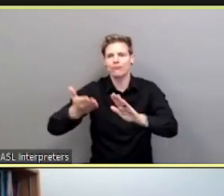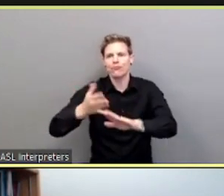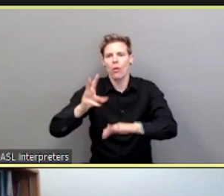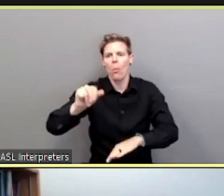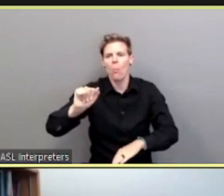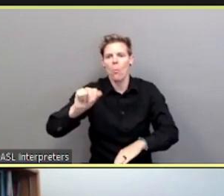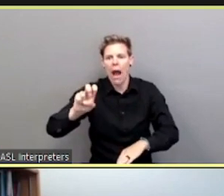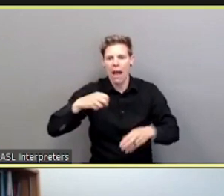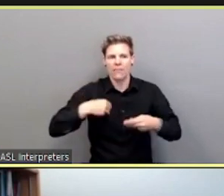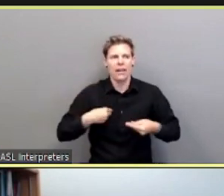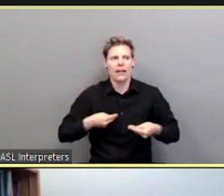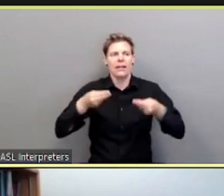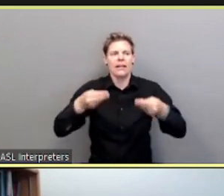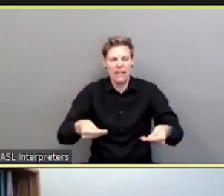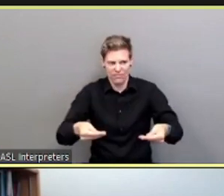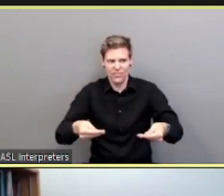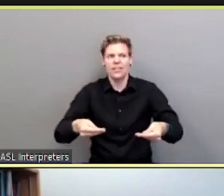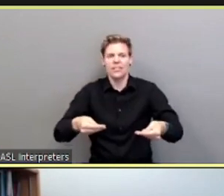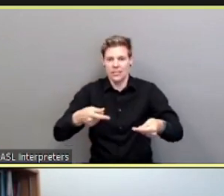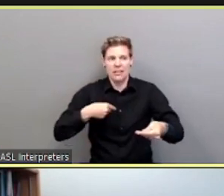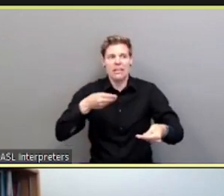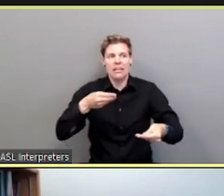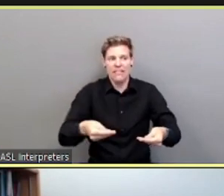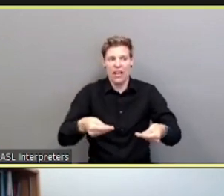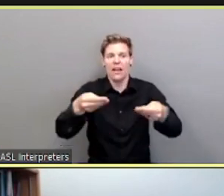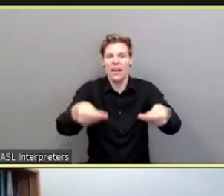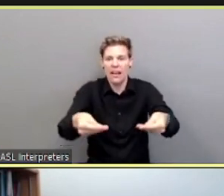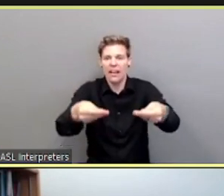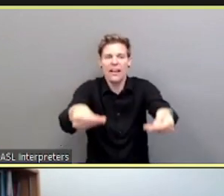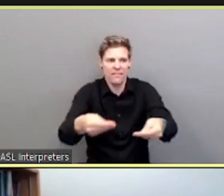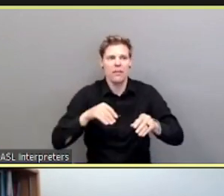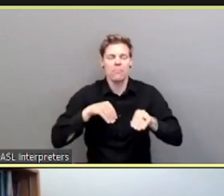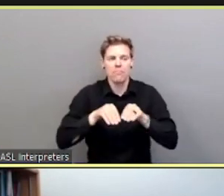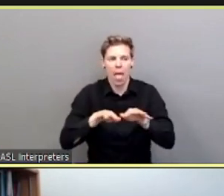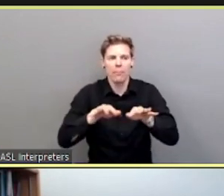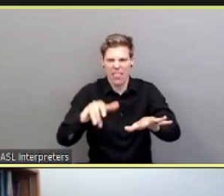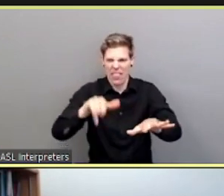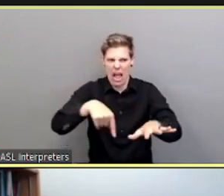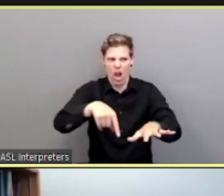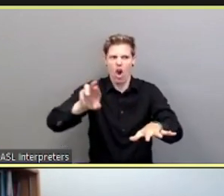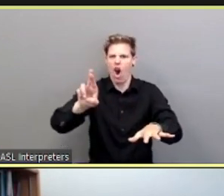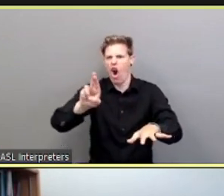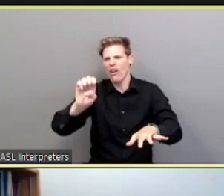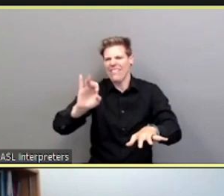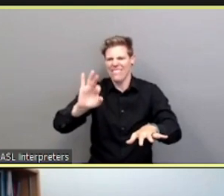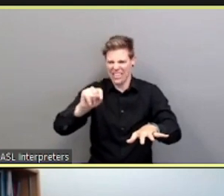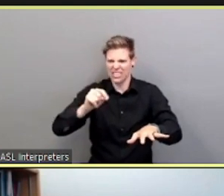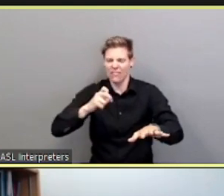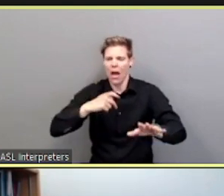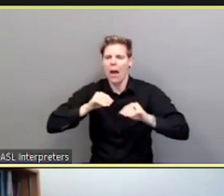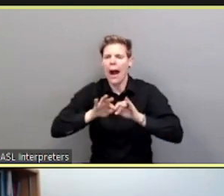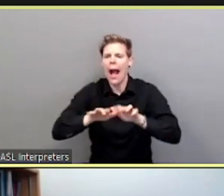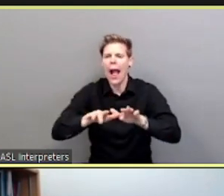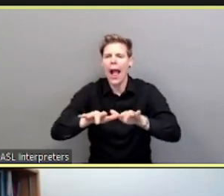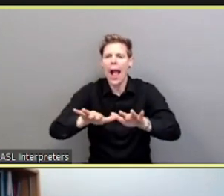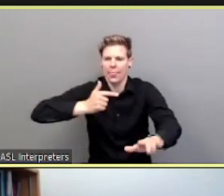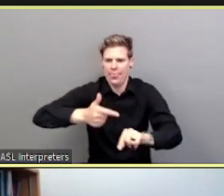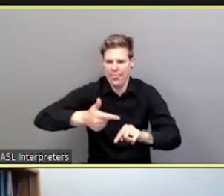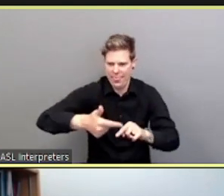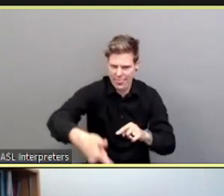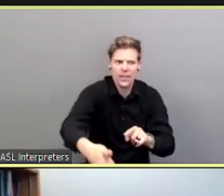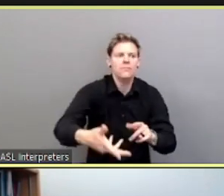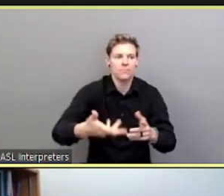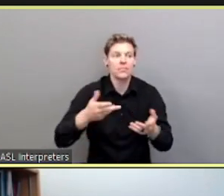here on the slide is they have calculated the R effective has trended down to 1. And